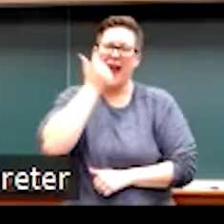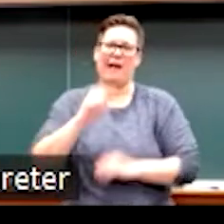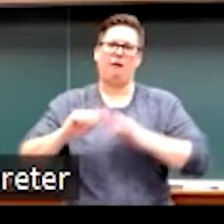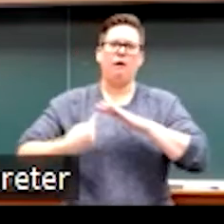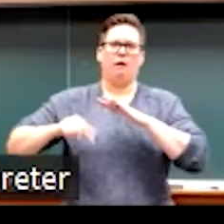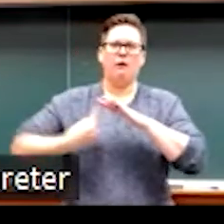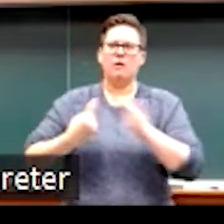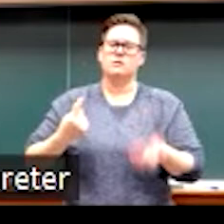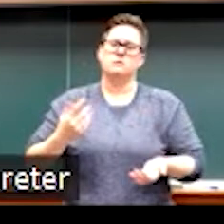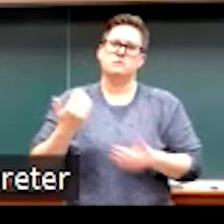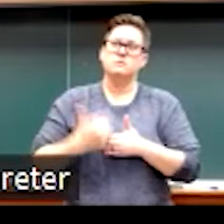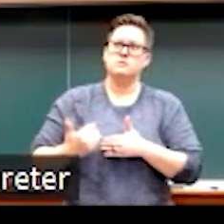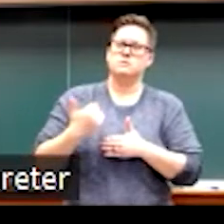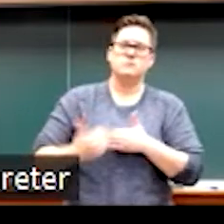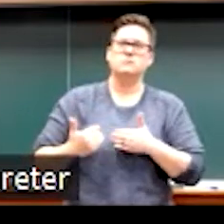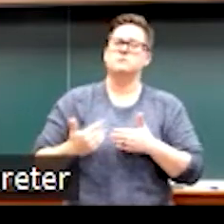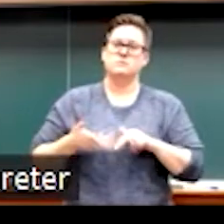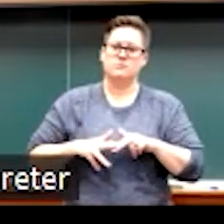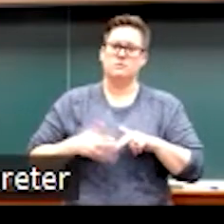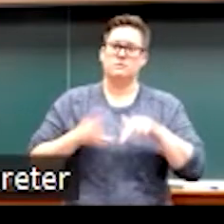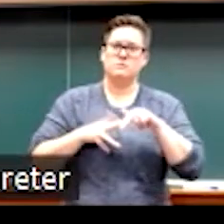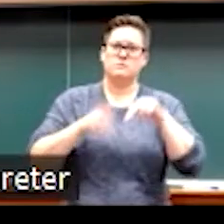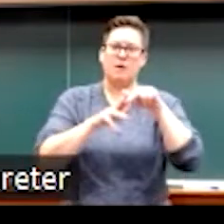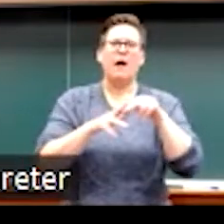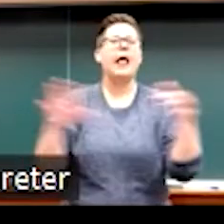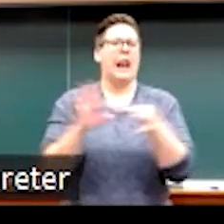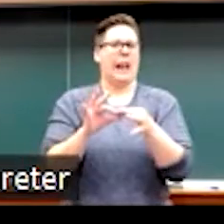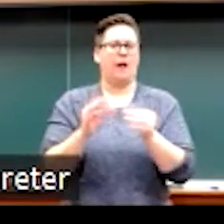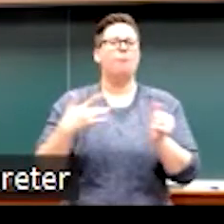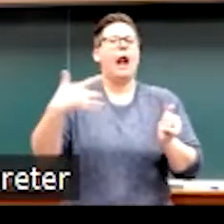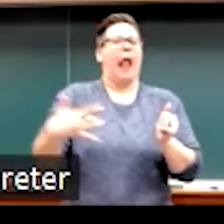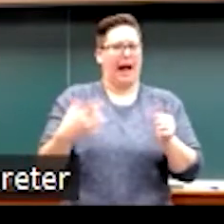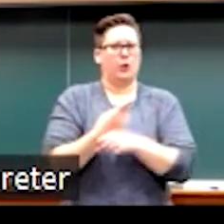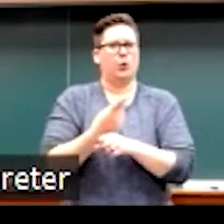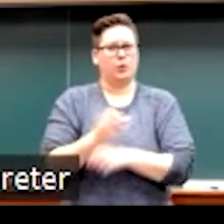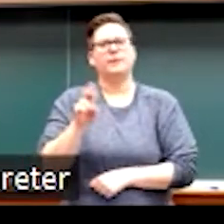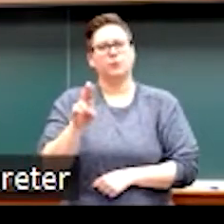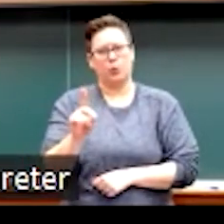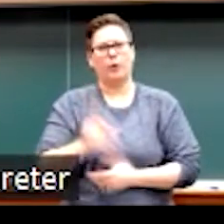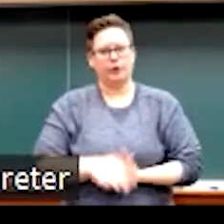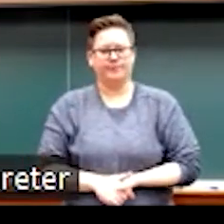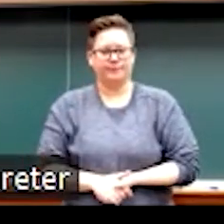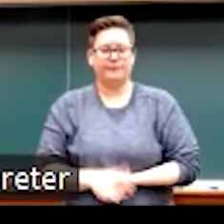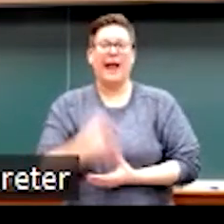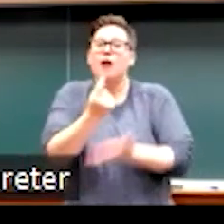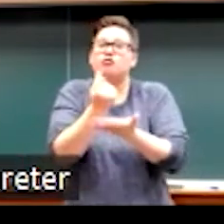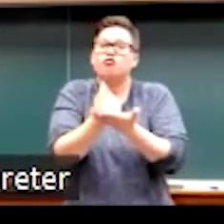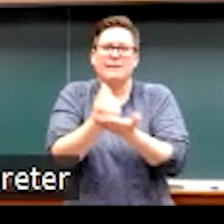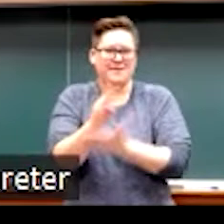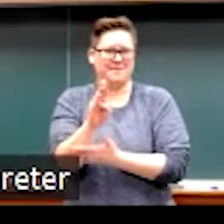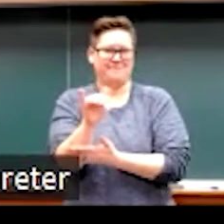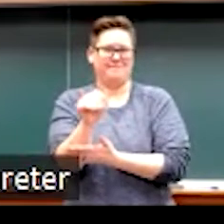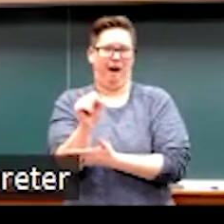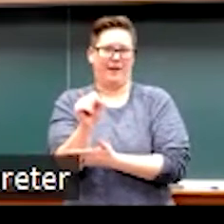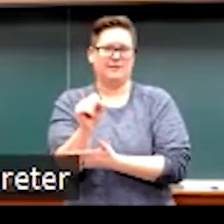and microaggressions that have been linked with a greater likelihood of substance use. There's also treatment-related